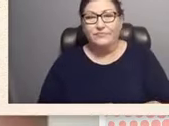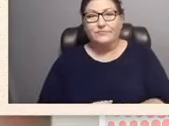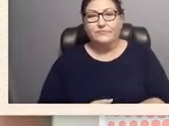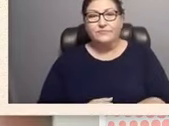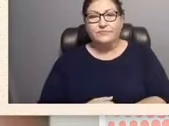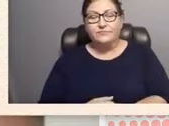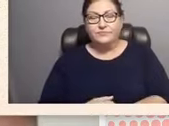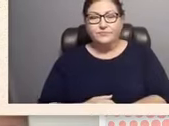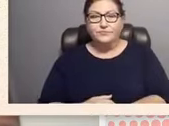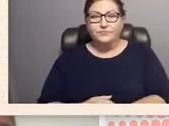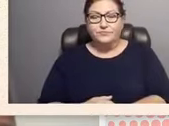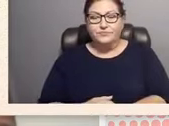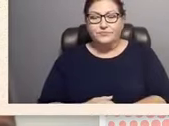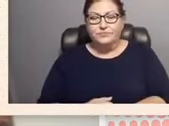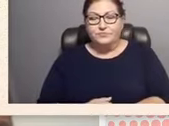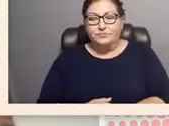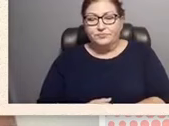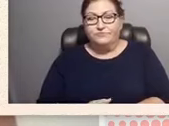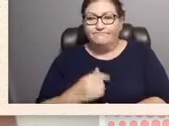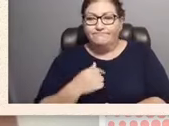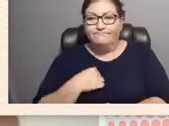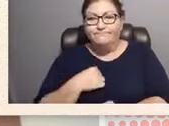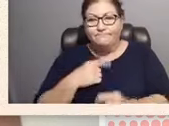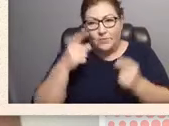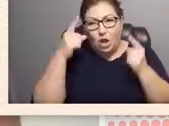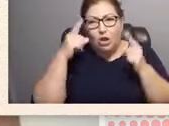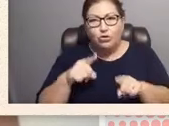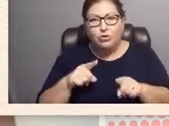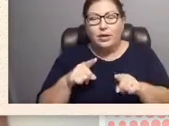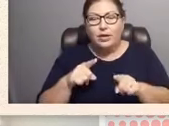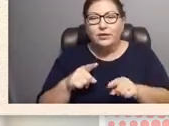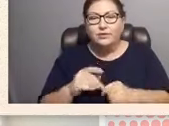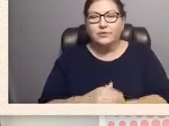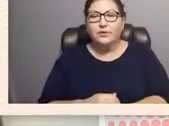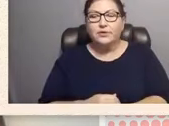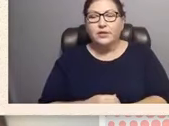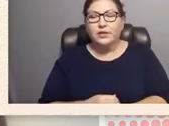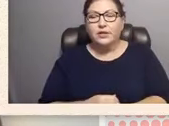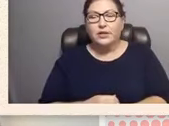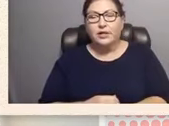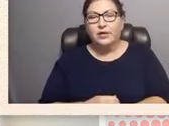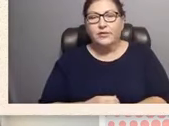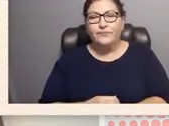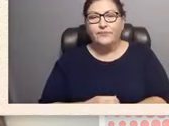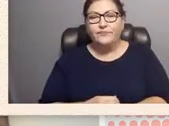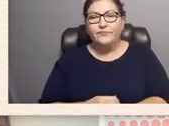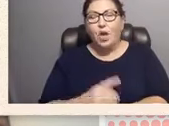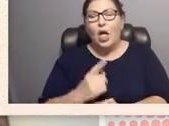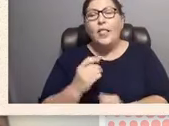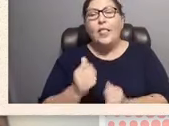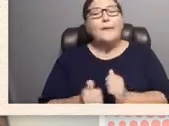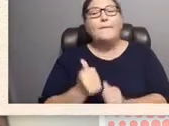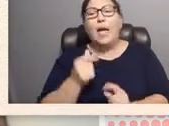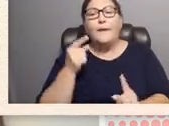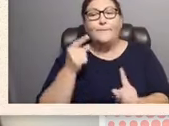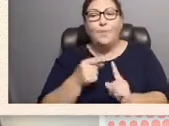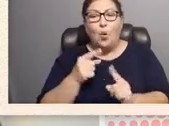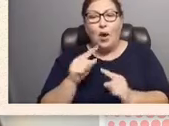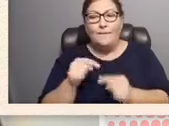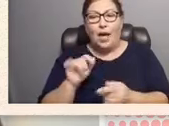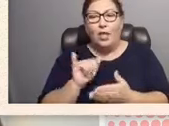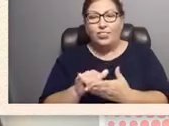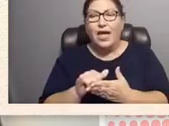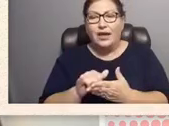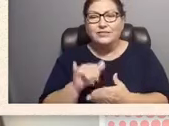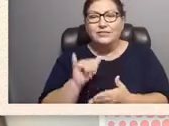No, I do agree. It's just the one thing that, you know, the main point of about it is that, we don't